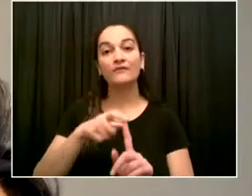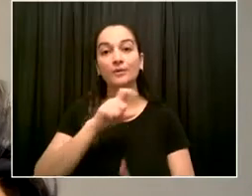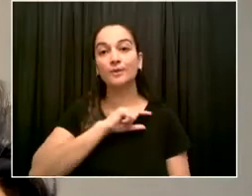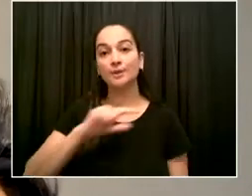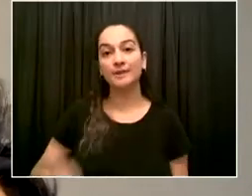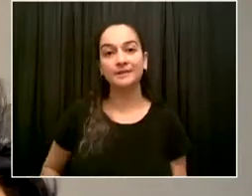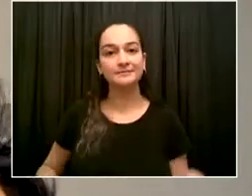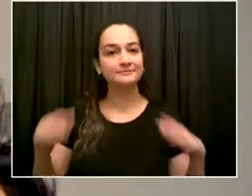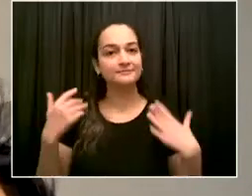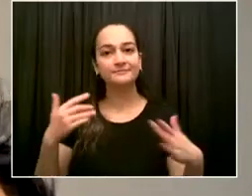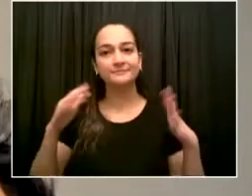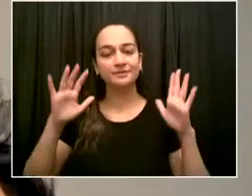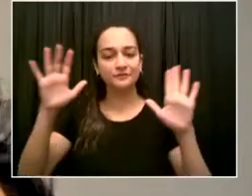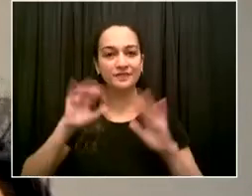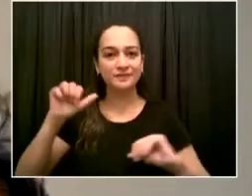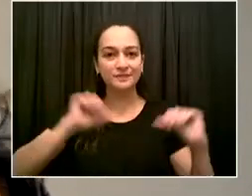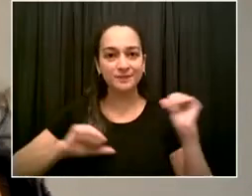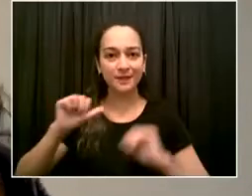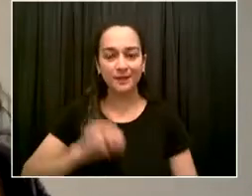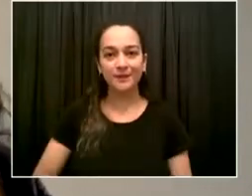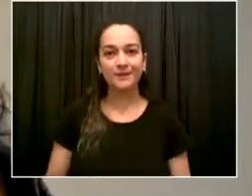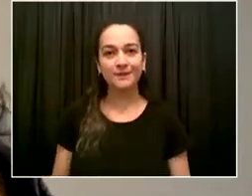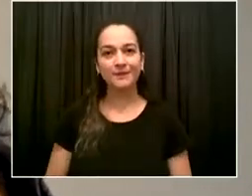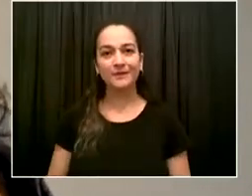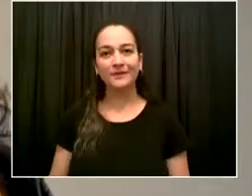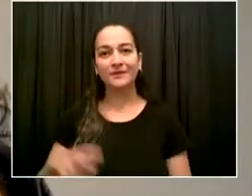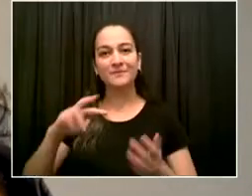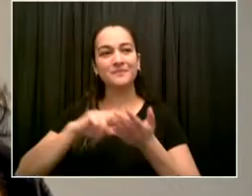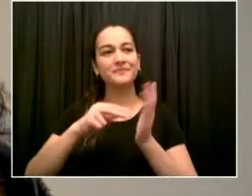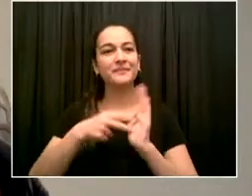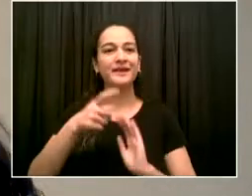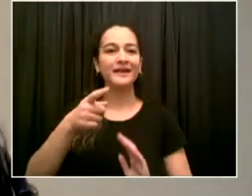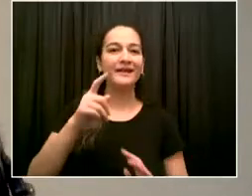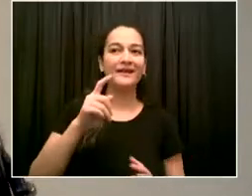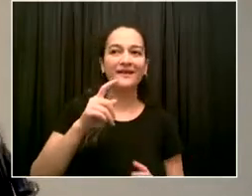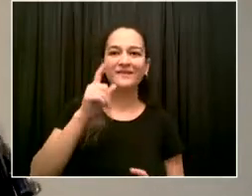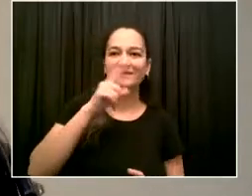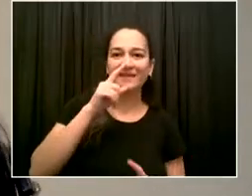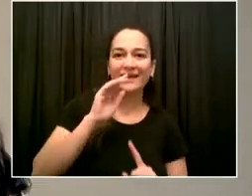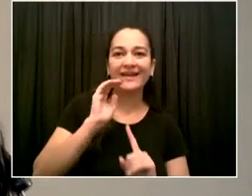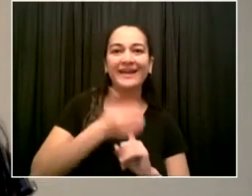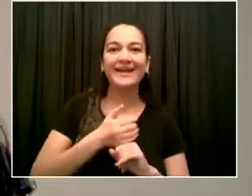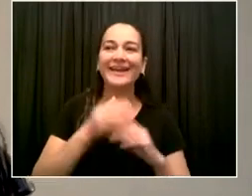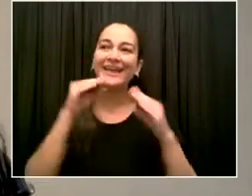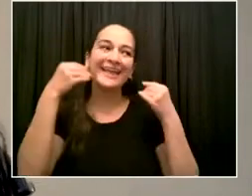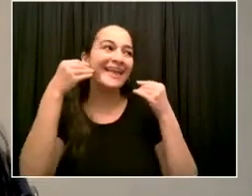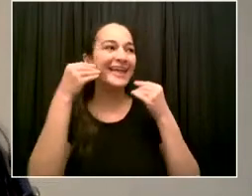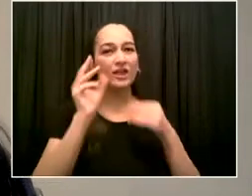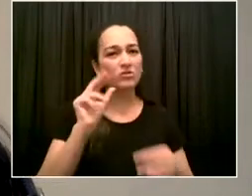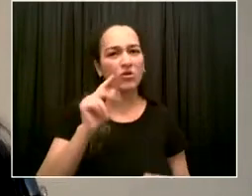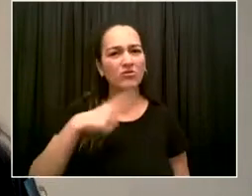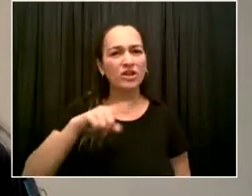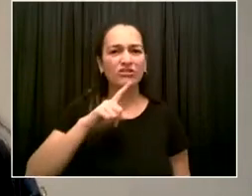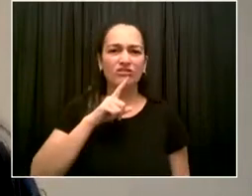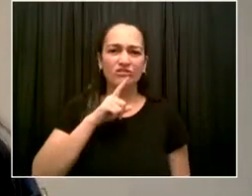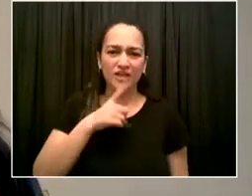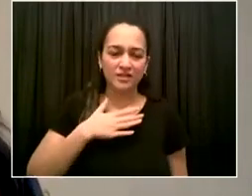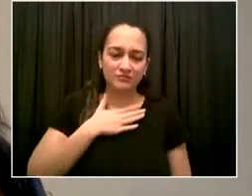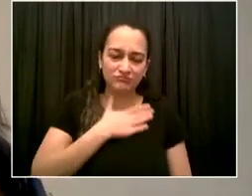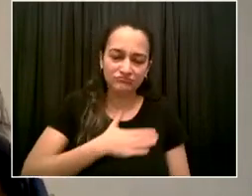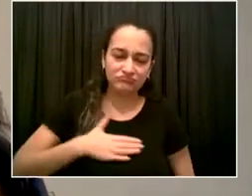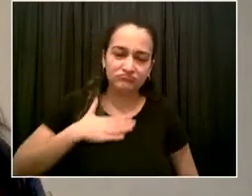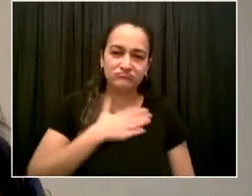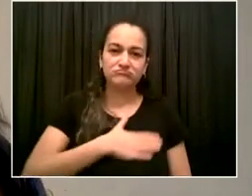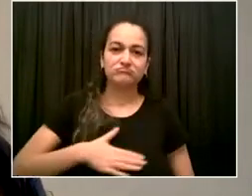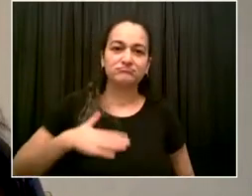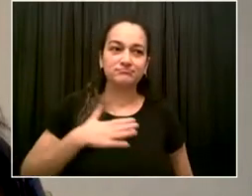replicate that anywhere else in the world, of course. And we, I think this show is one of many shows that chooses to